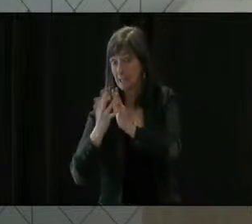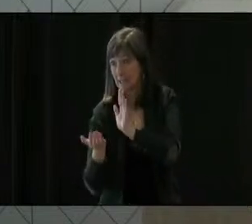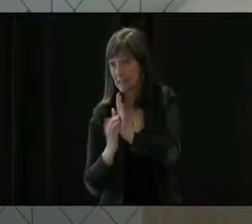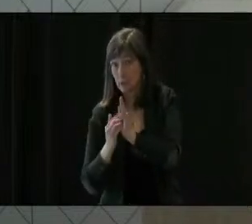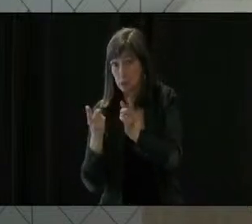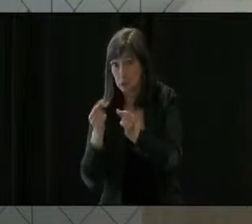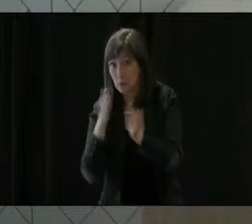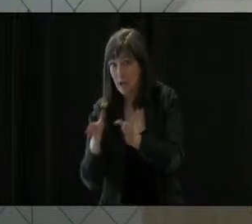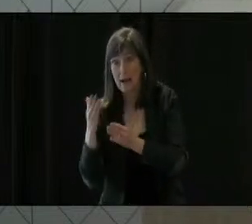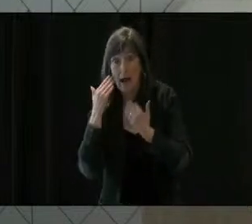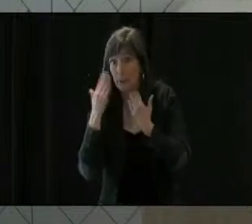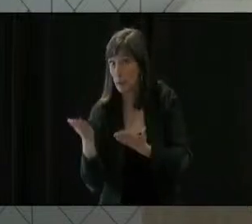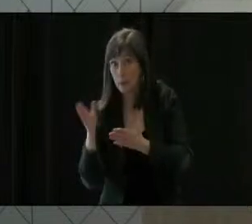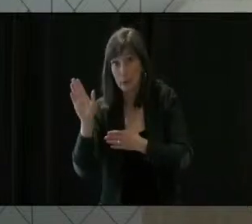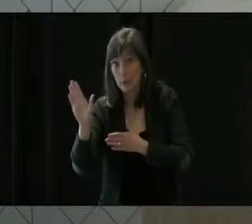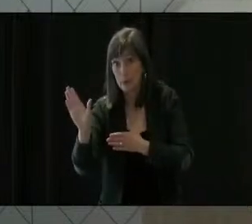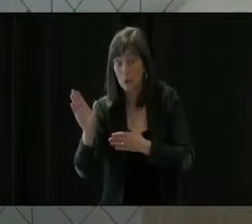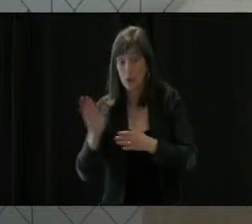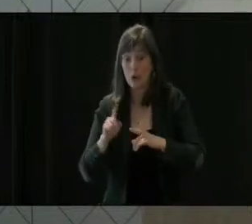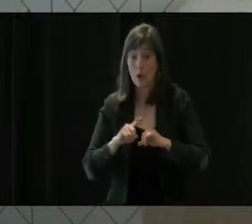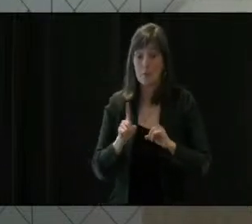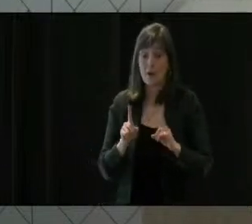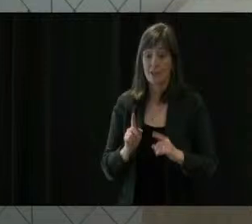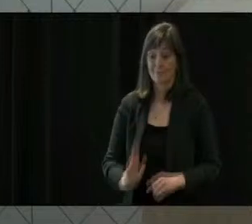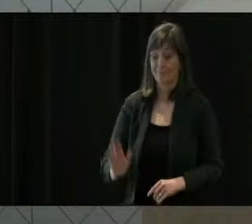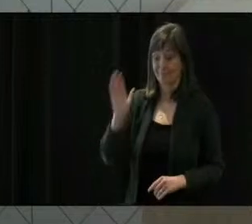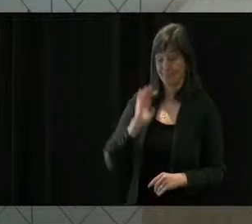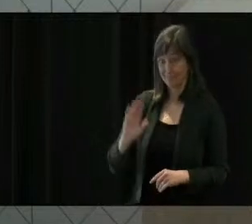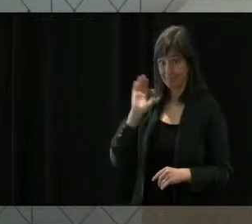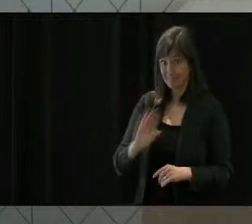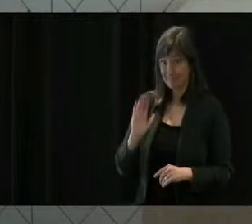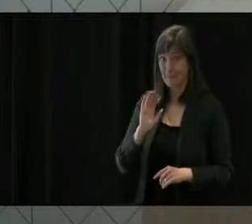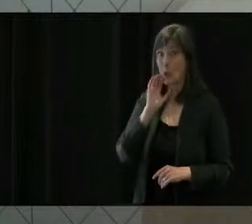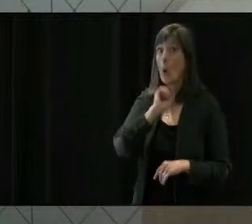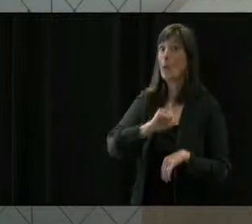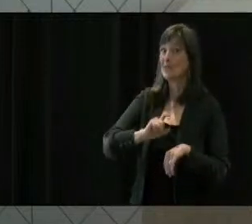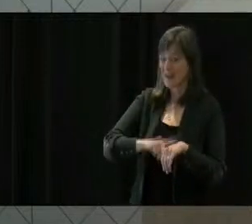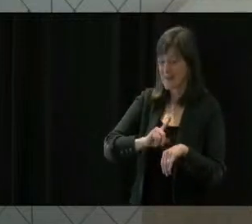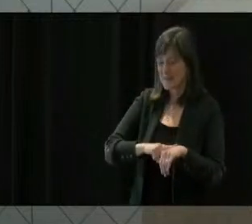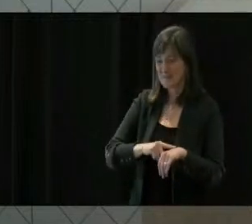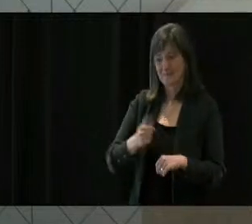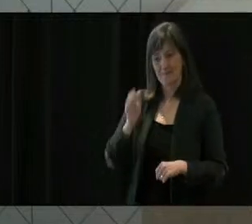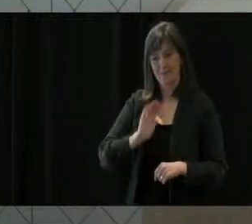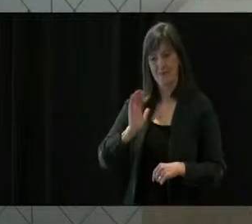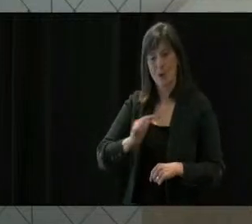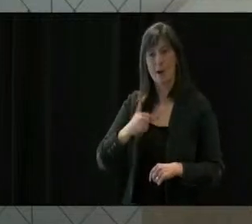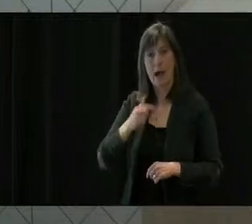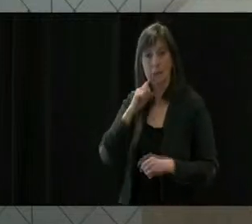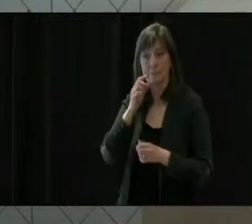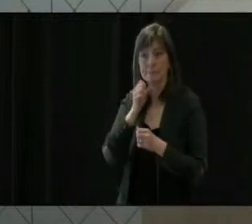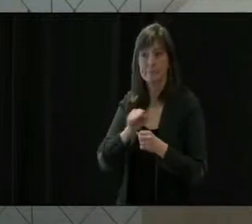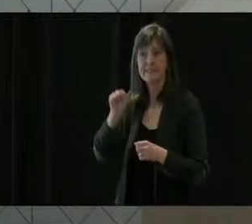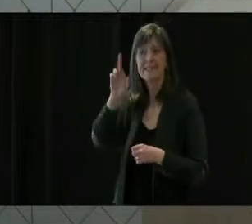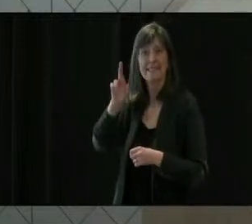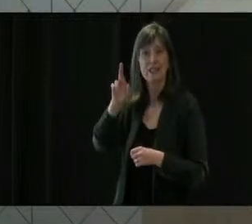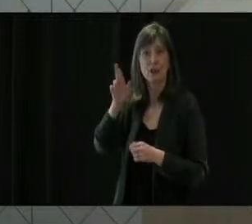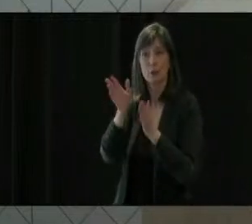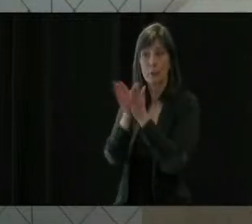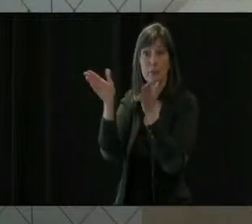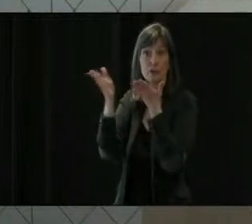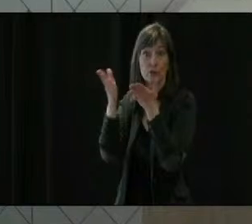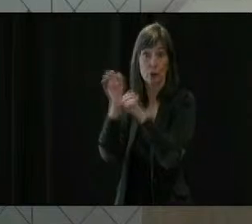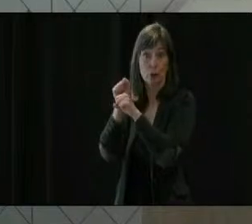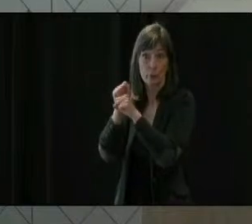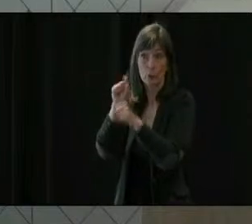post-pandemic. But in the old days, when I was a senior federal public servant, the federal